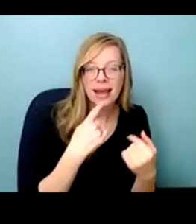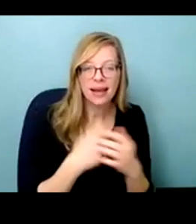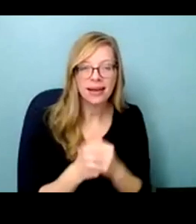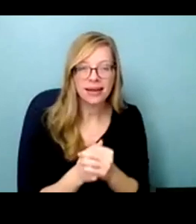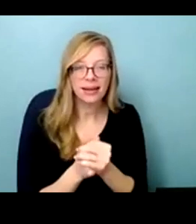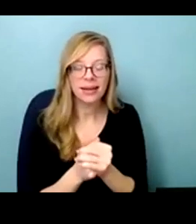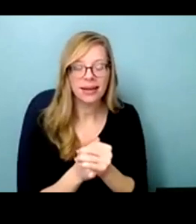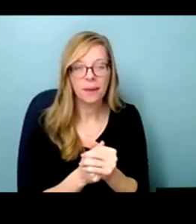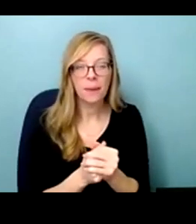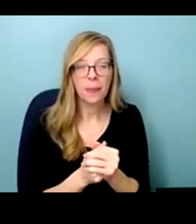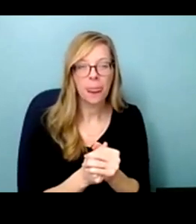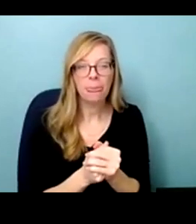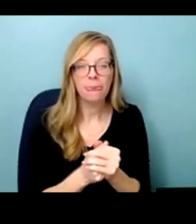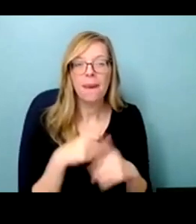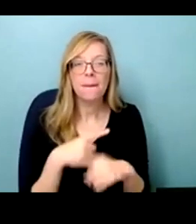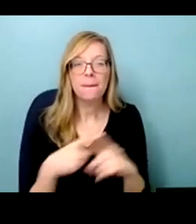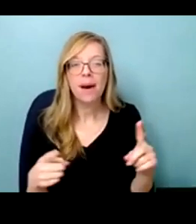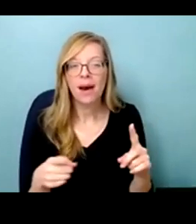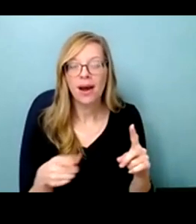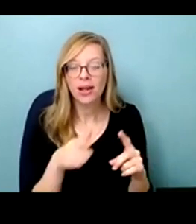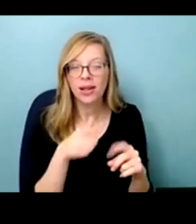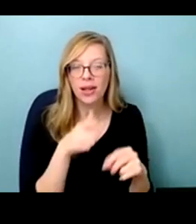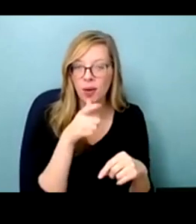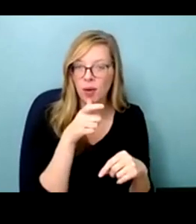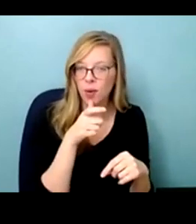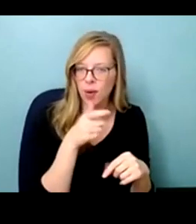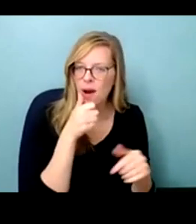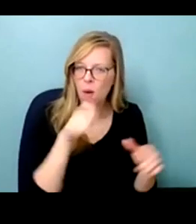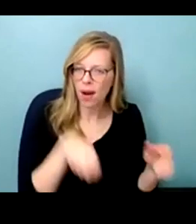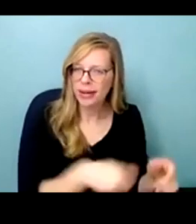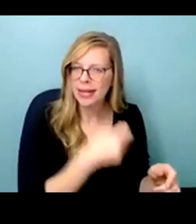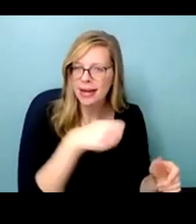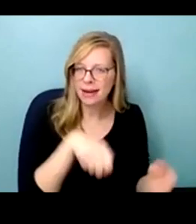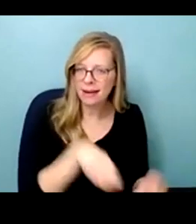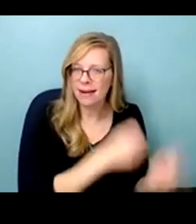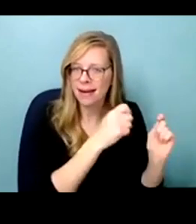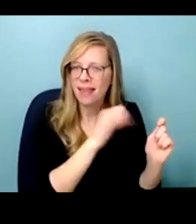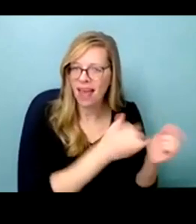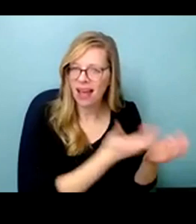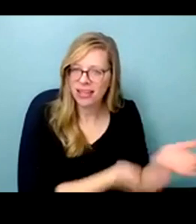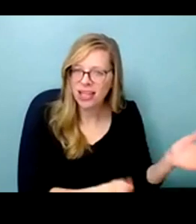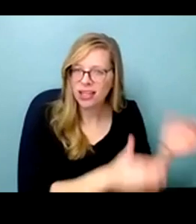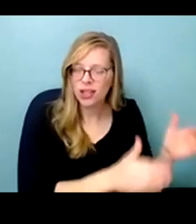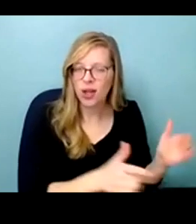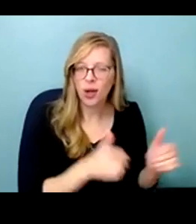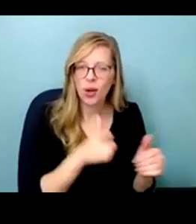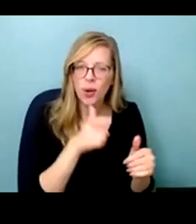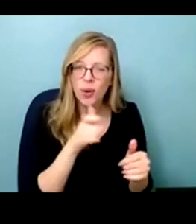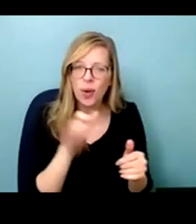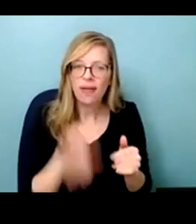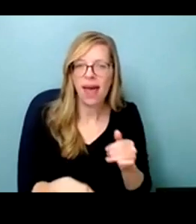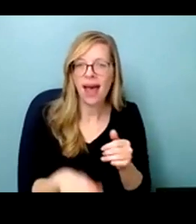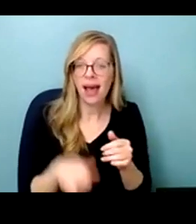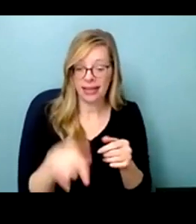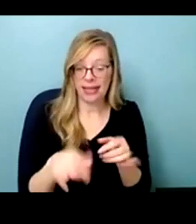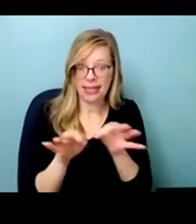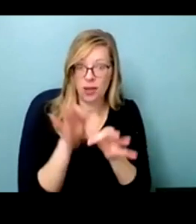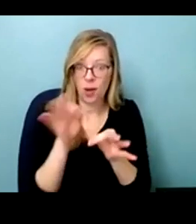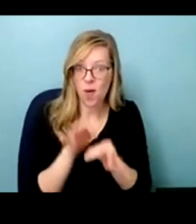But who dig the ditch? Who sow the seam?